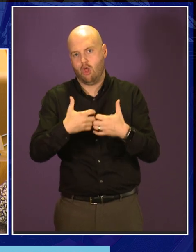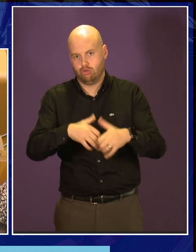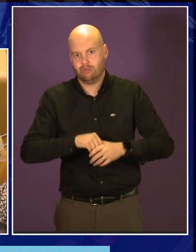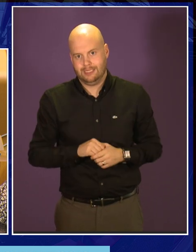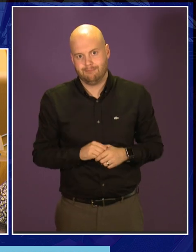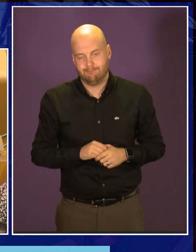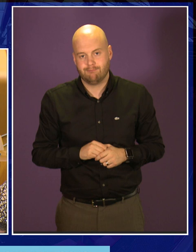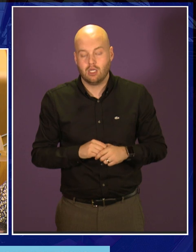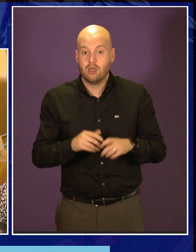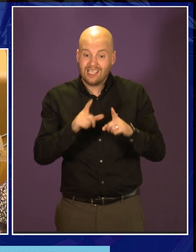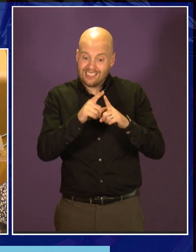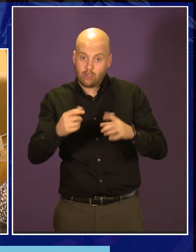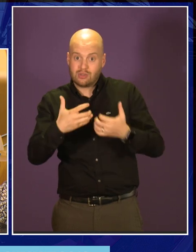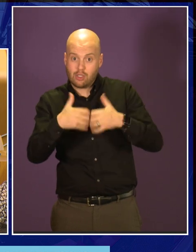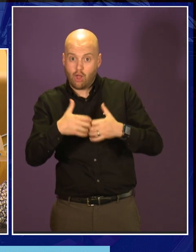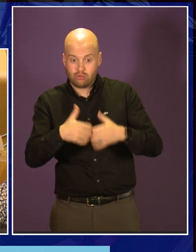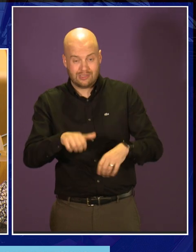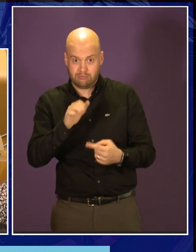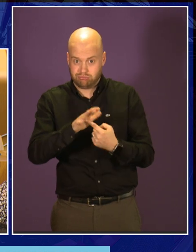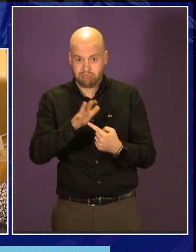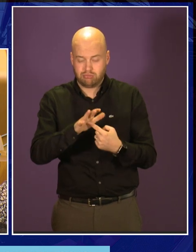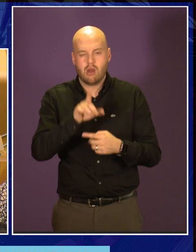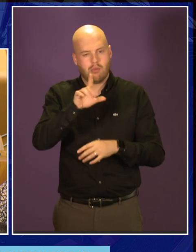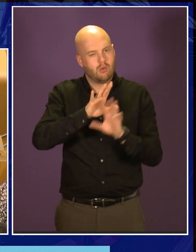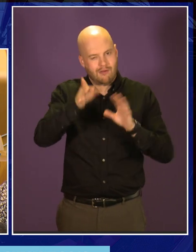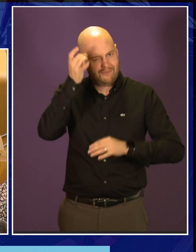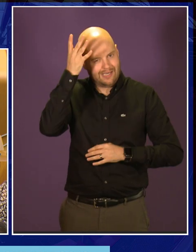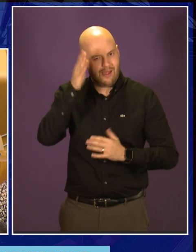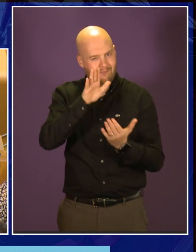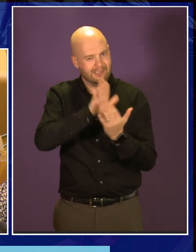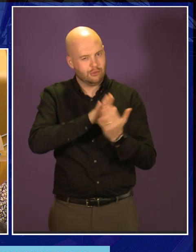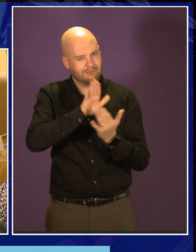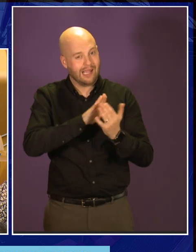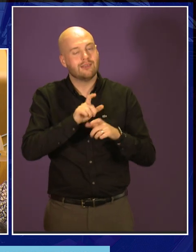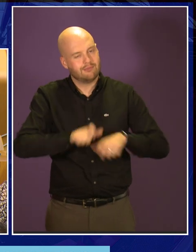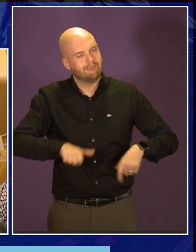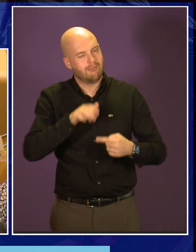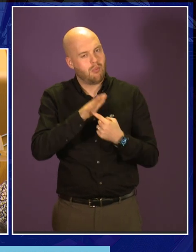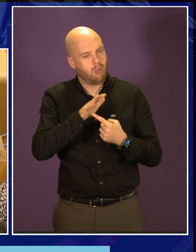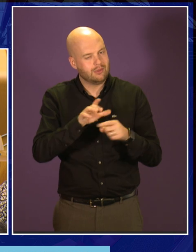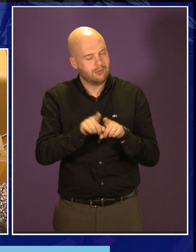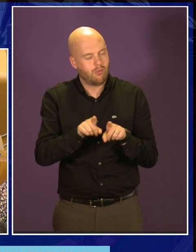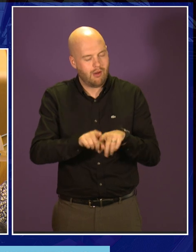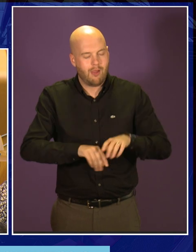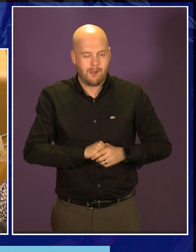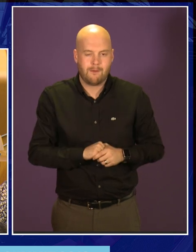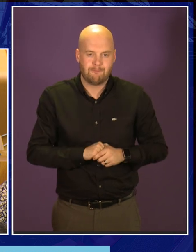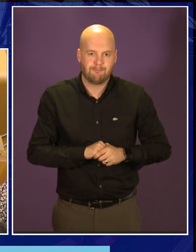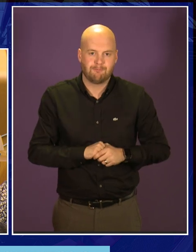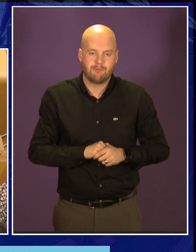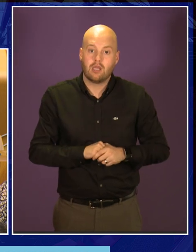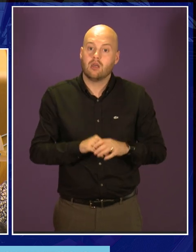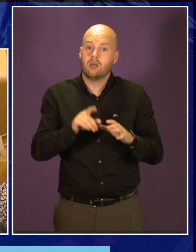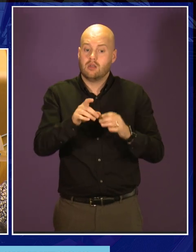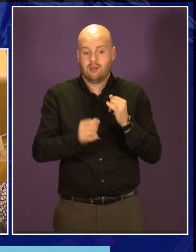that we can be able to see ourselves face to face and be able to interact more. I will finally say that for